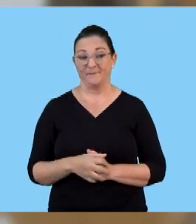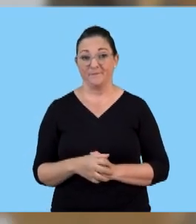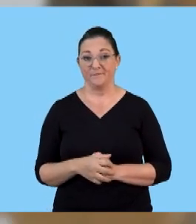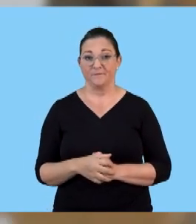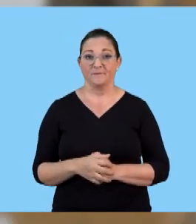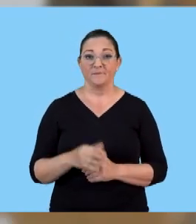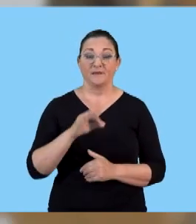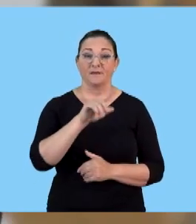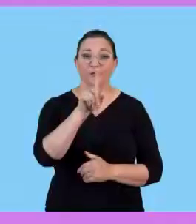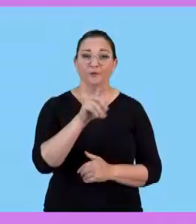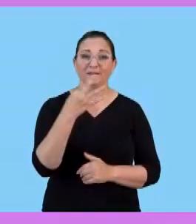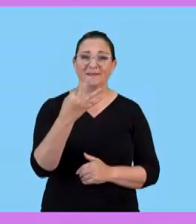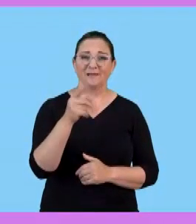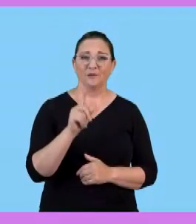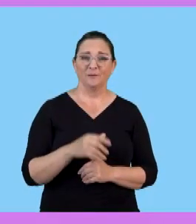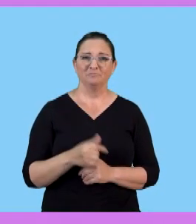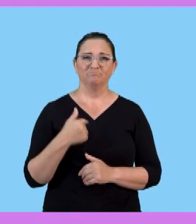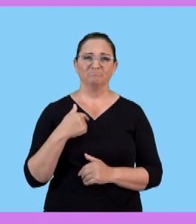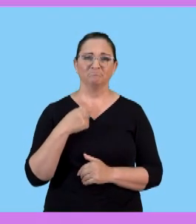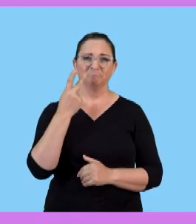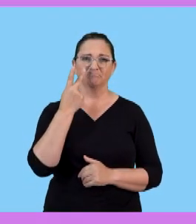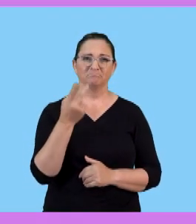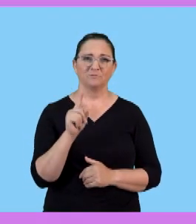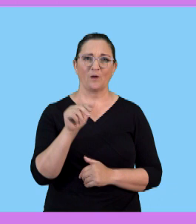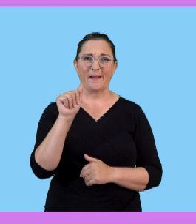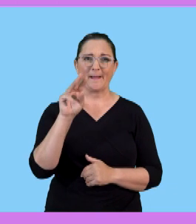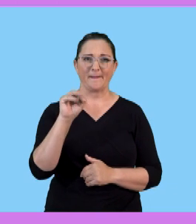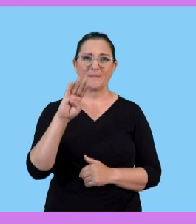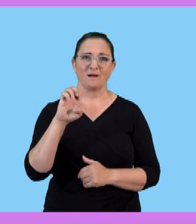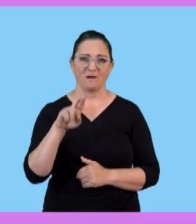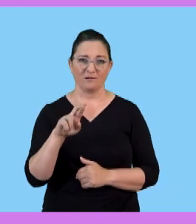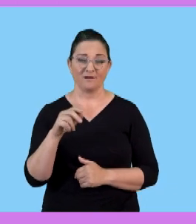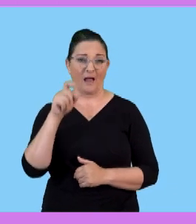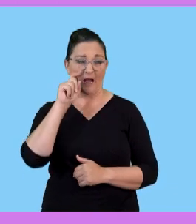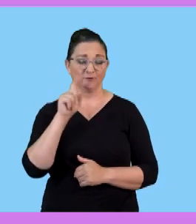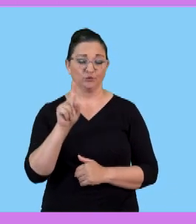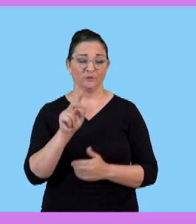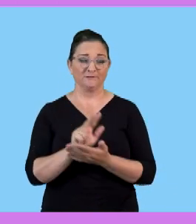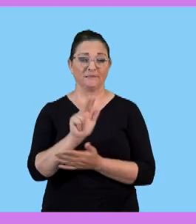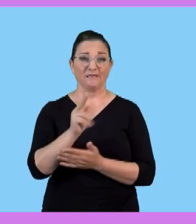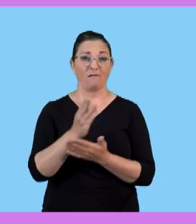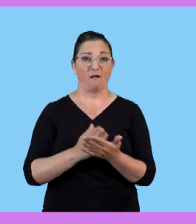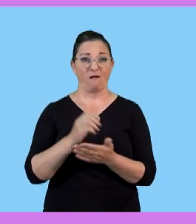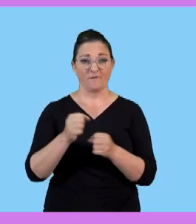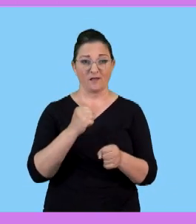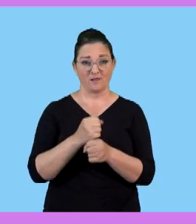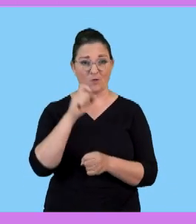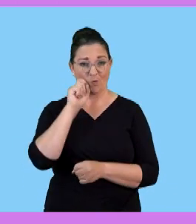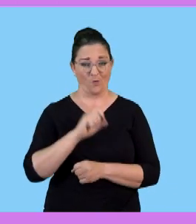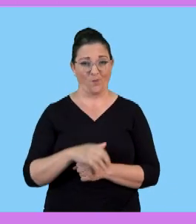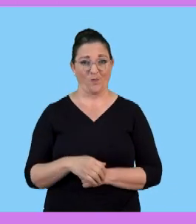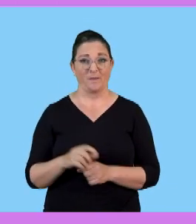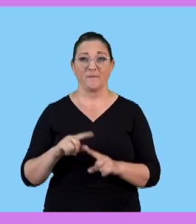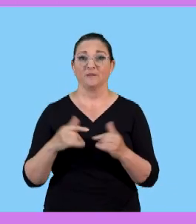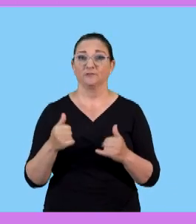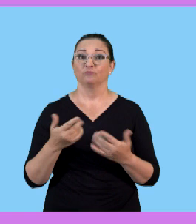question. In question number 3, I indicated here that Amber is 18 and a half years old. Right? To